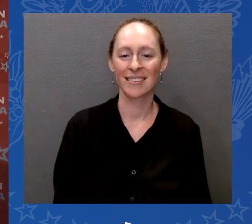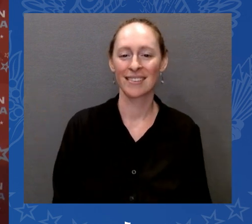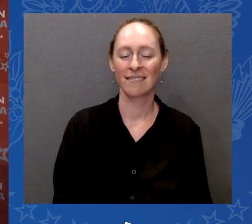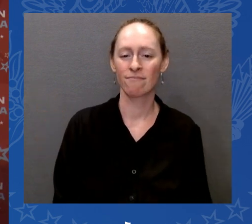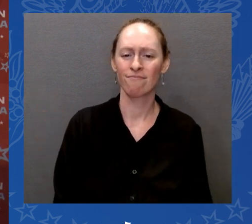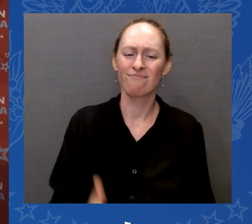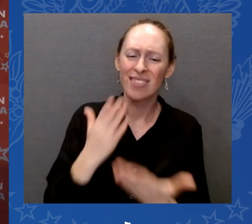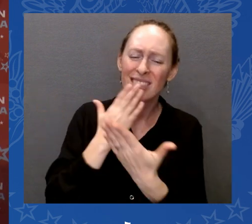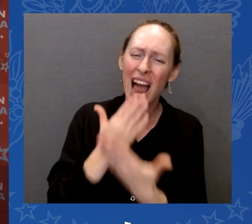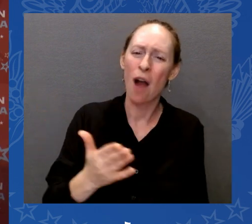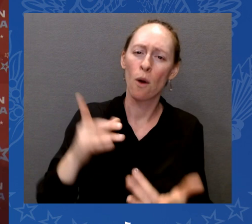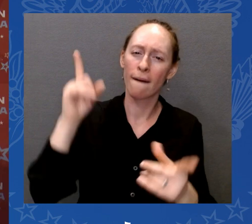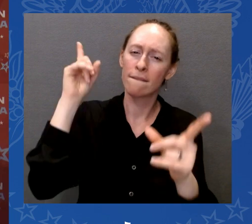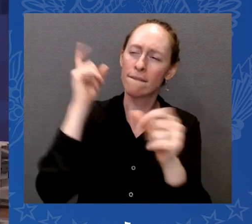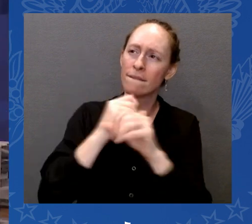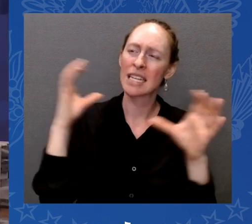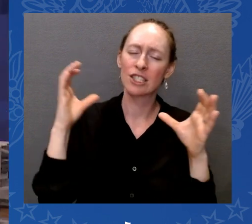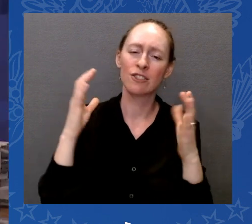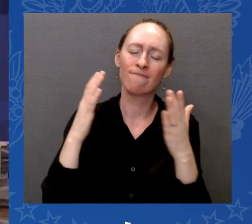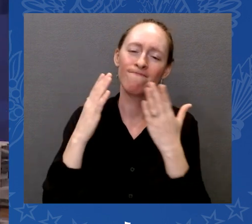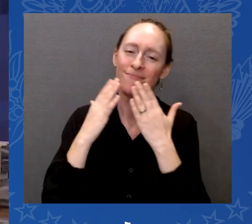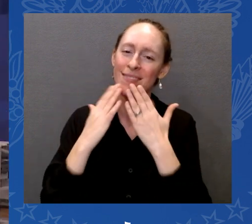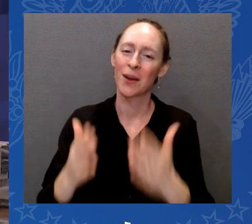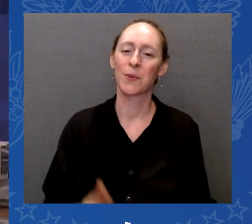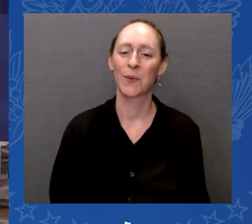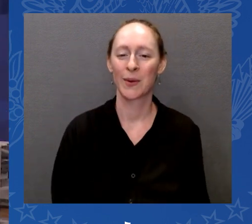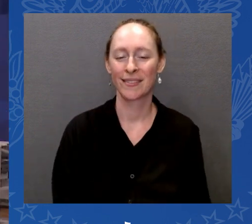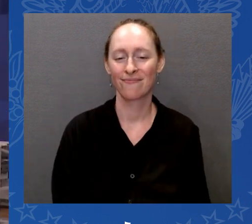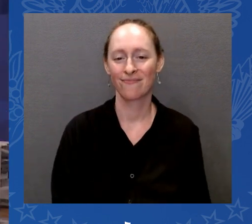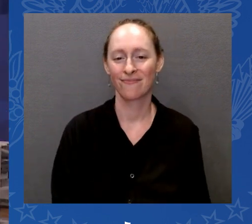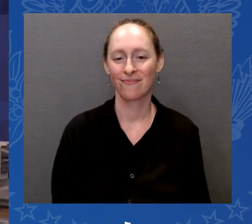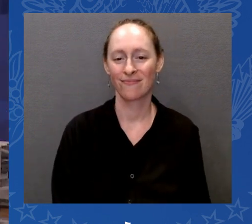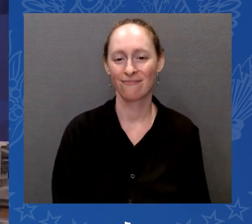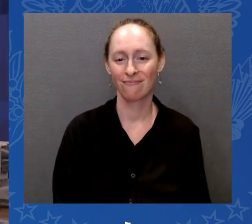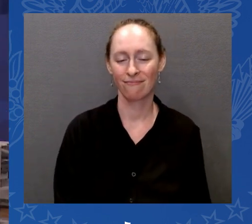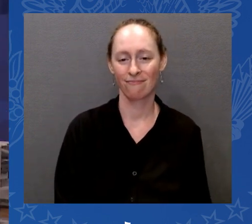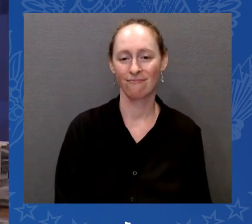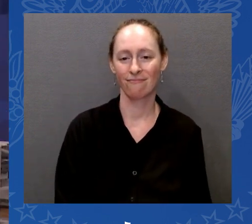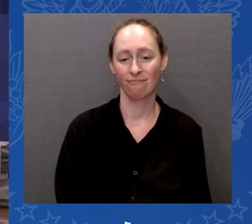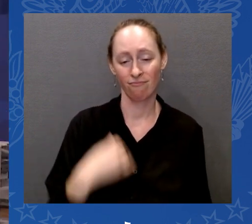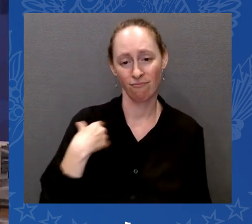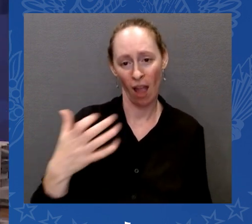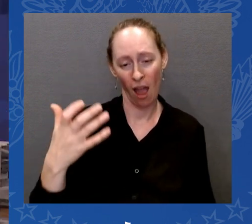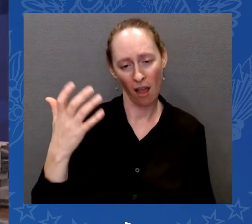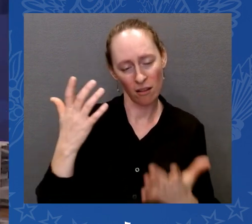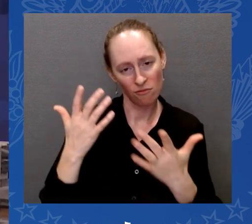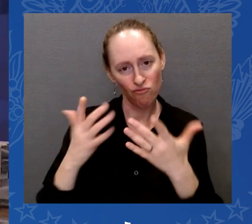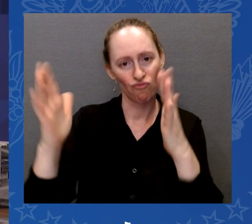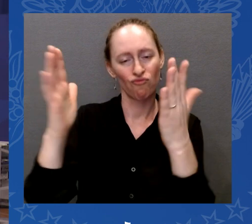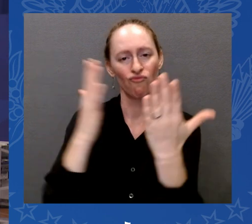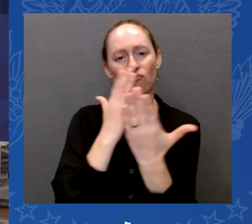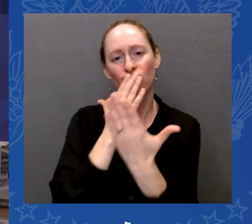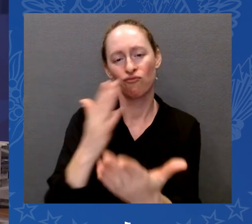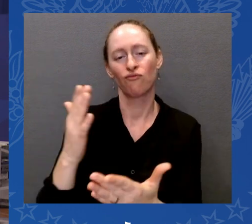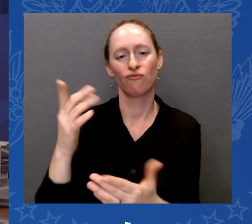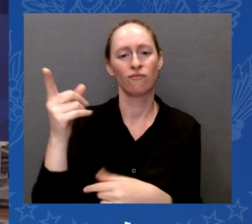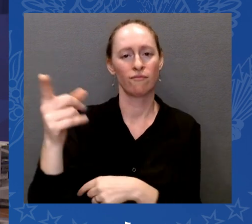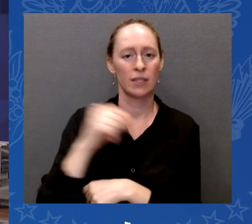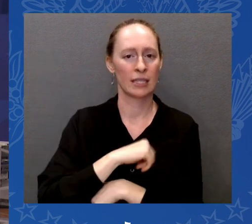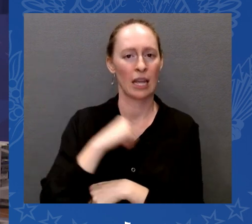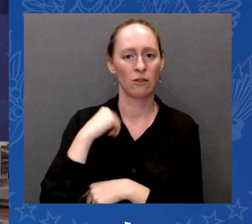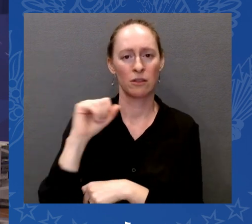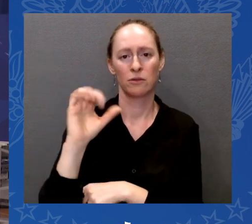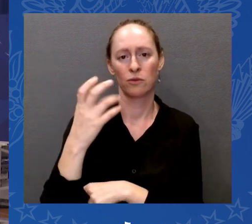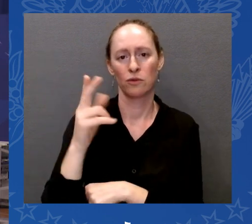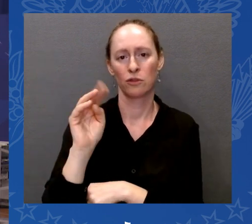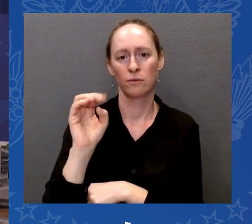The second person we need to celebrate is our own Senator Chuck Schumer. He brought this to life from the beginning. This was